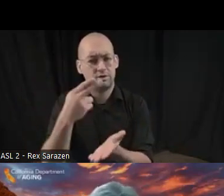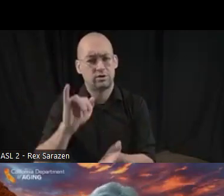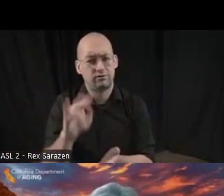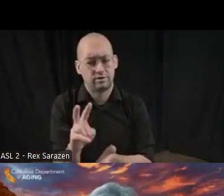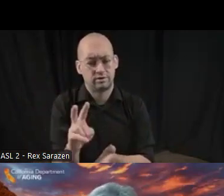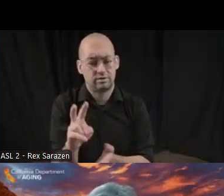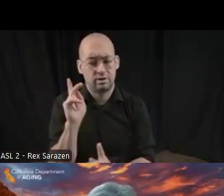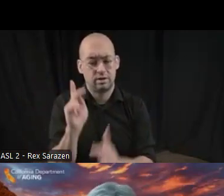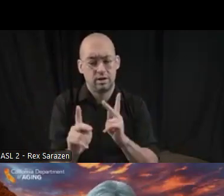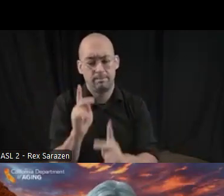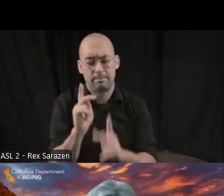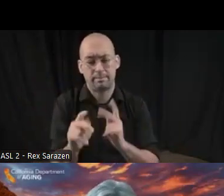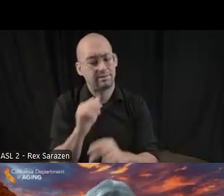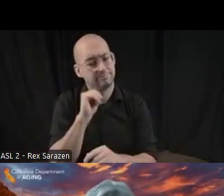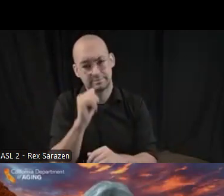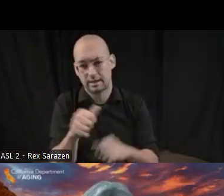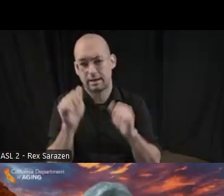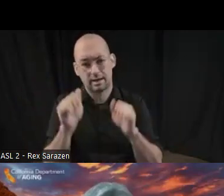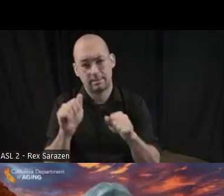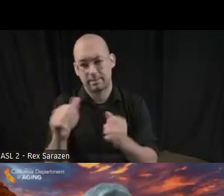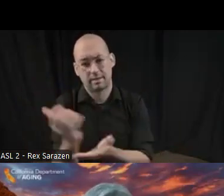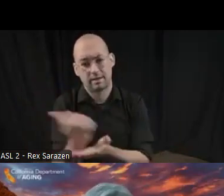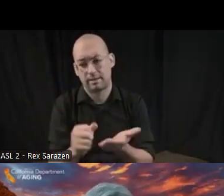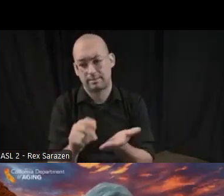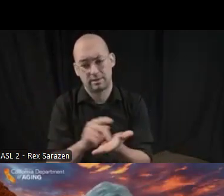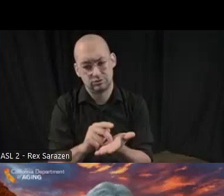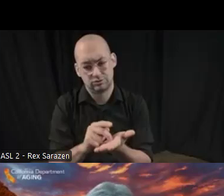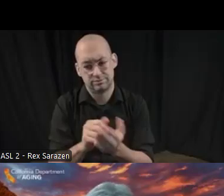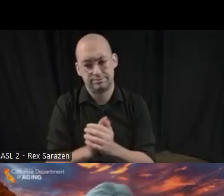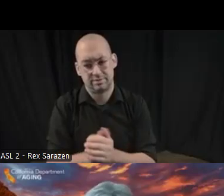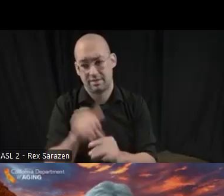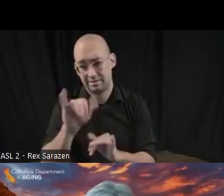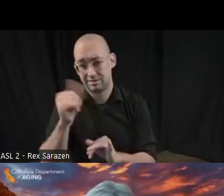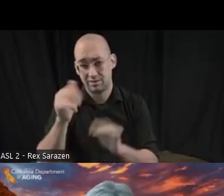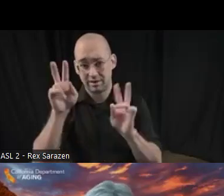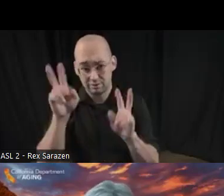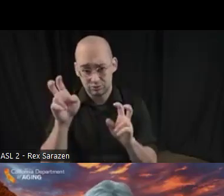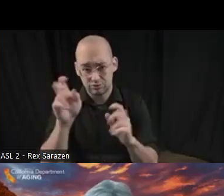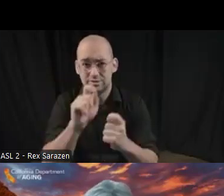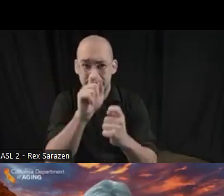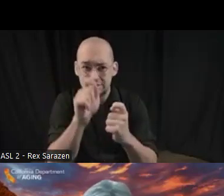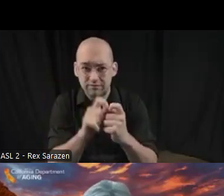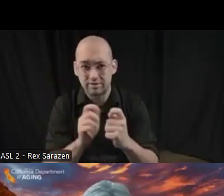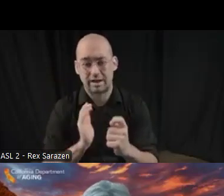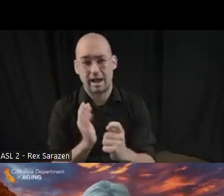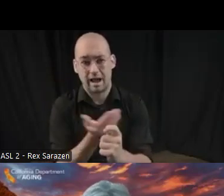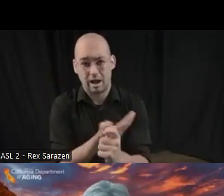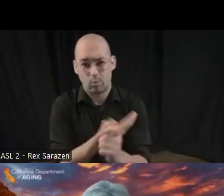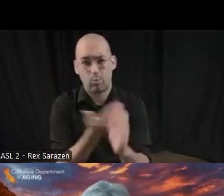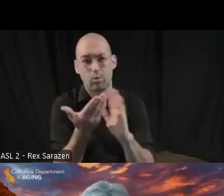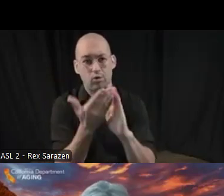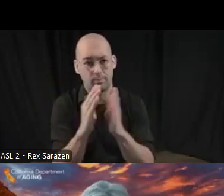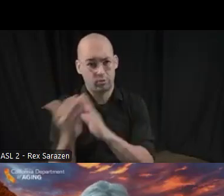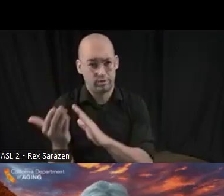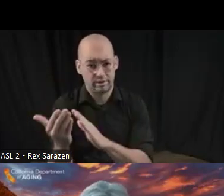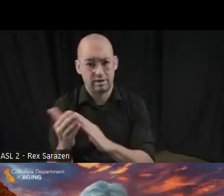their meds. And so that's just another issue that may be specific to our community and those living